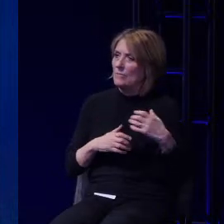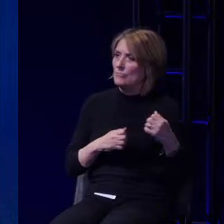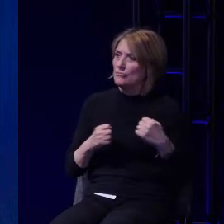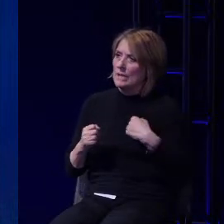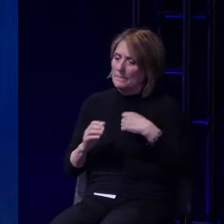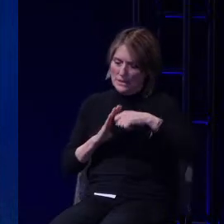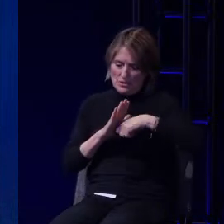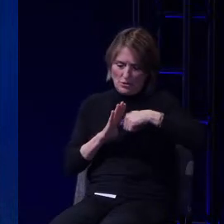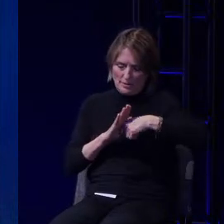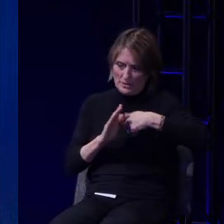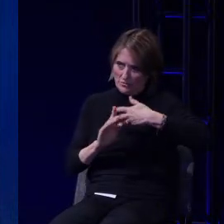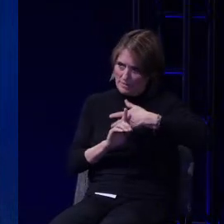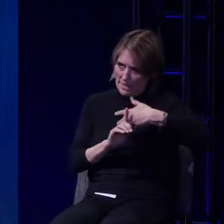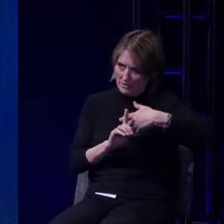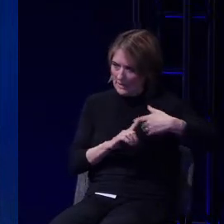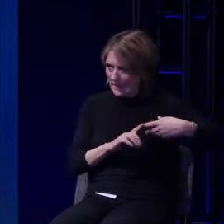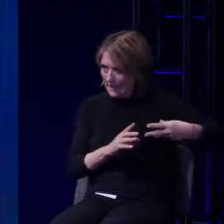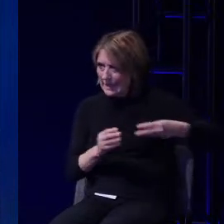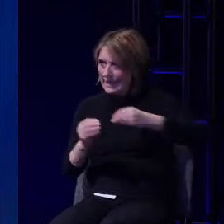I'll remember some of those